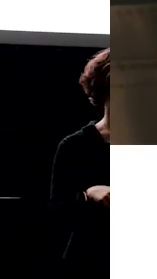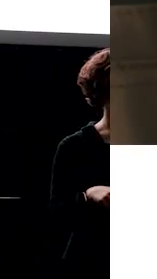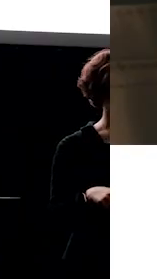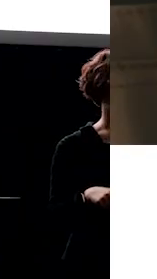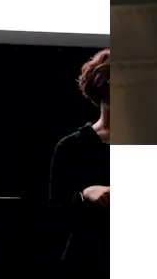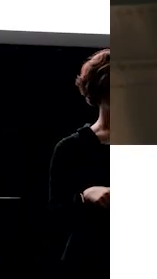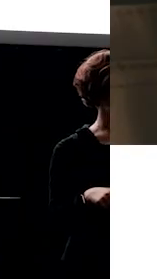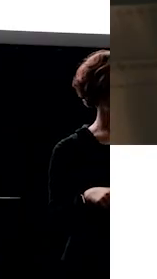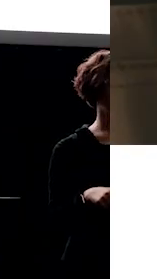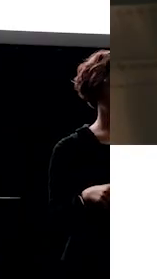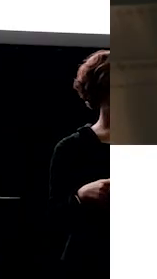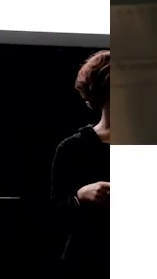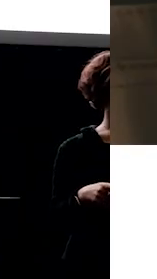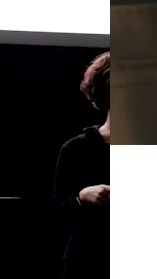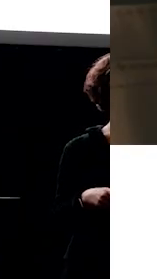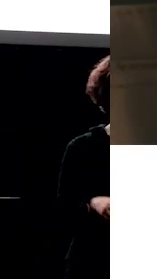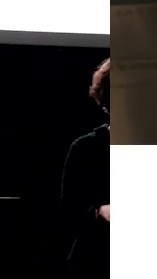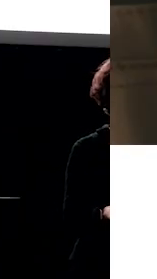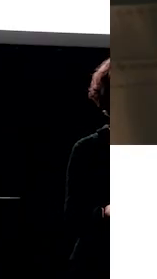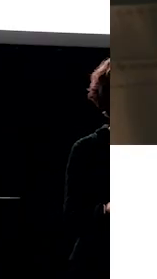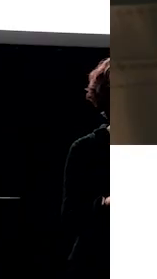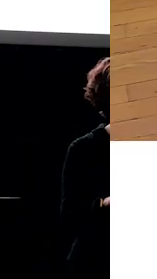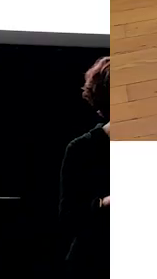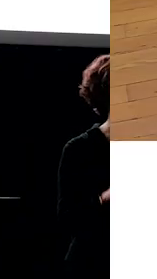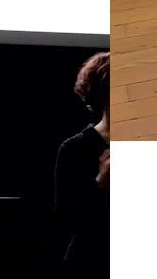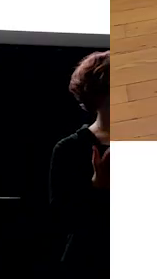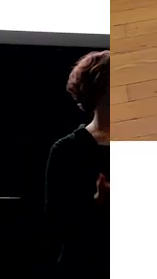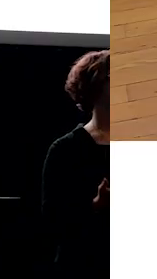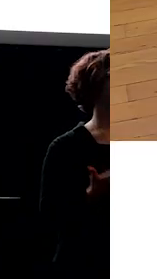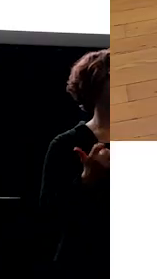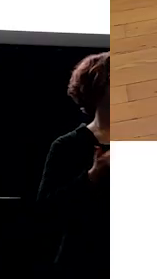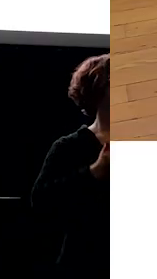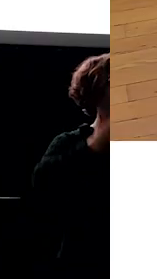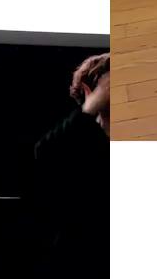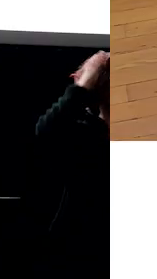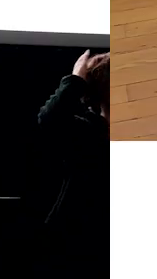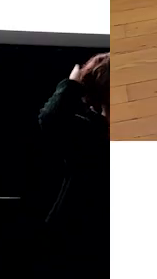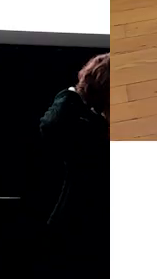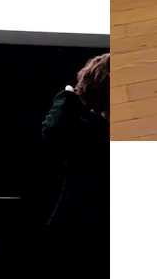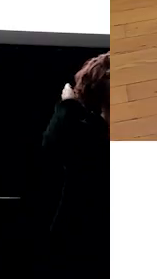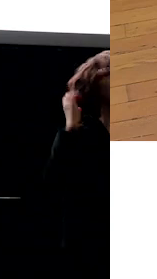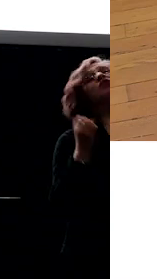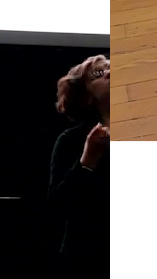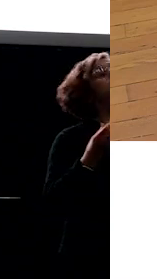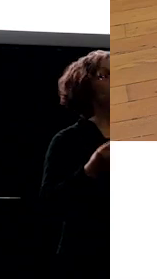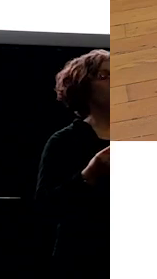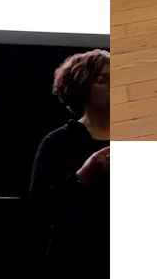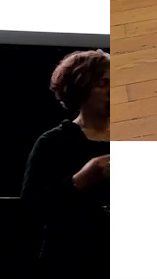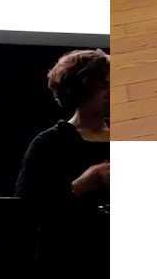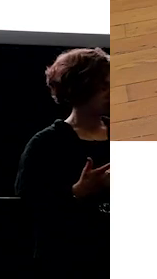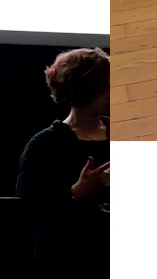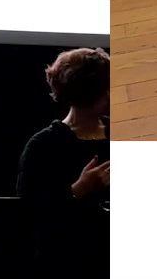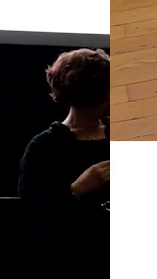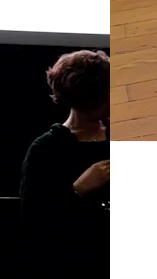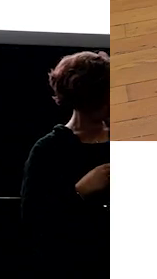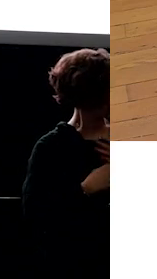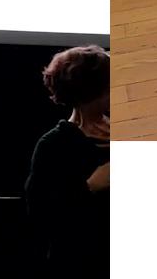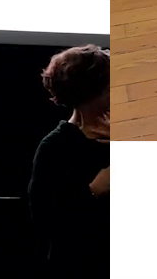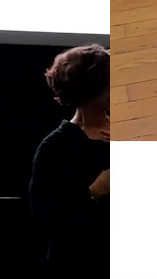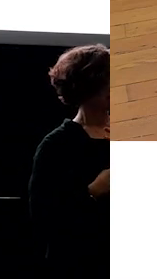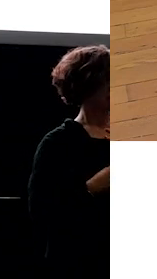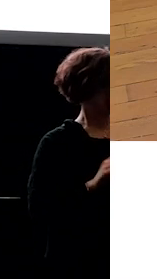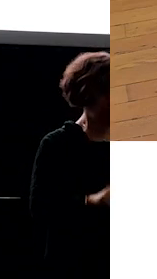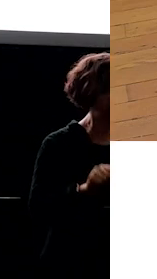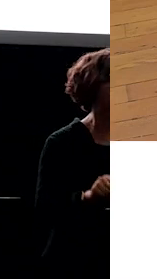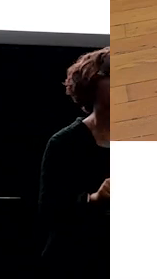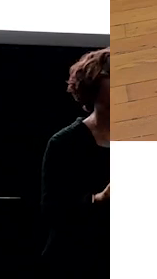They weren't interested. I guess maybe it was too much for them. So fueled by potential and undiagnosed